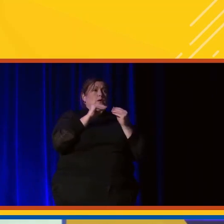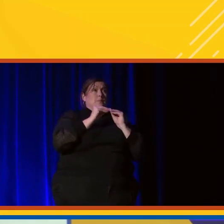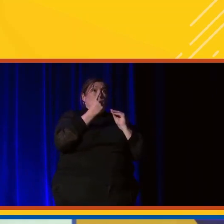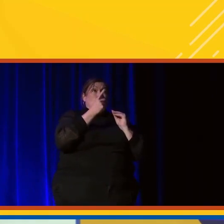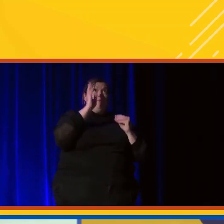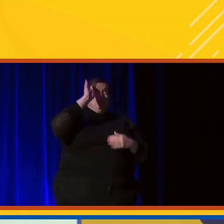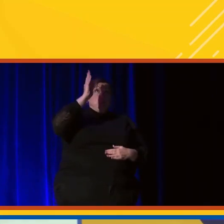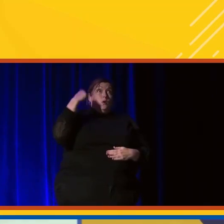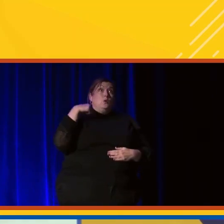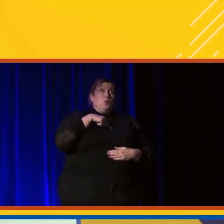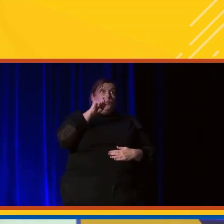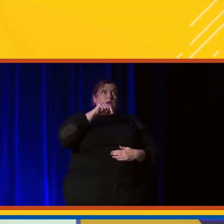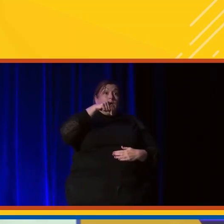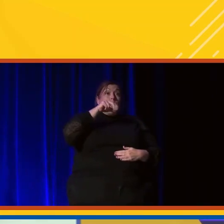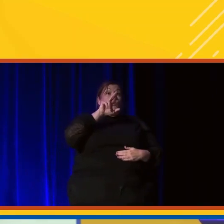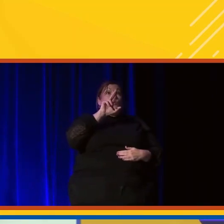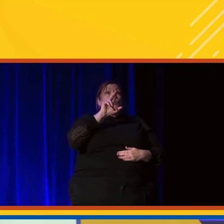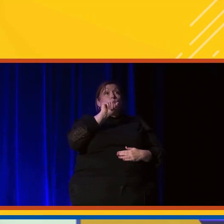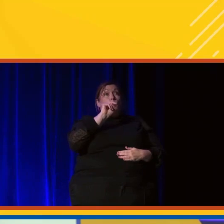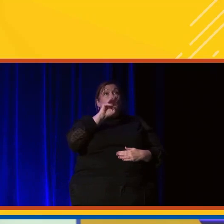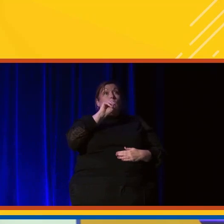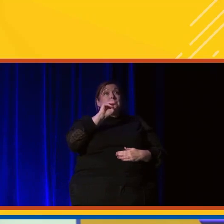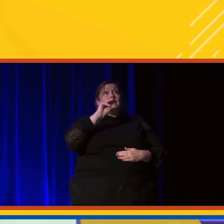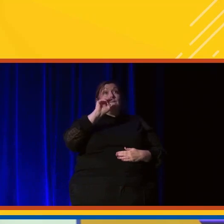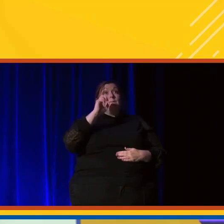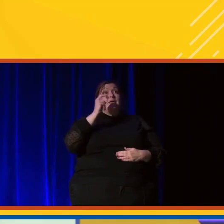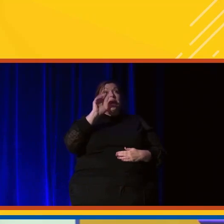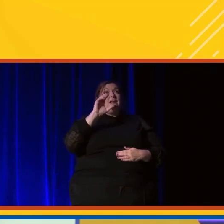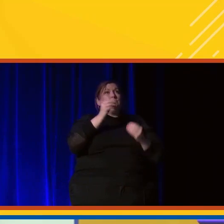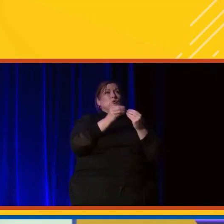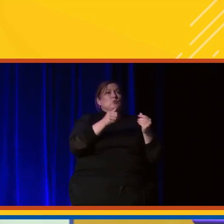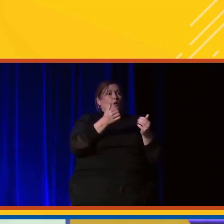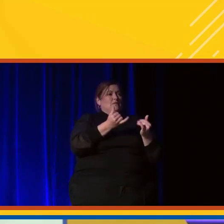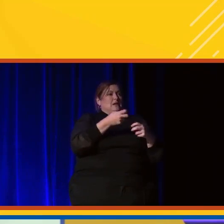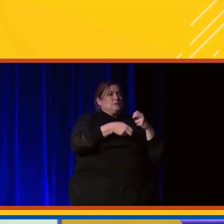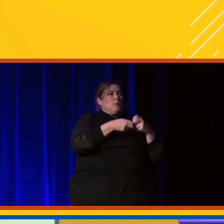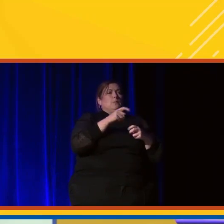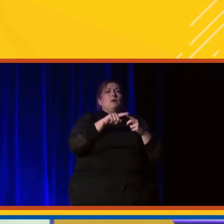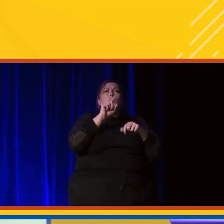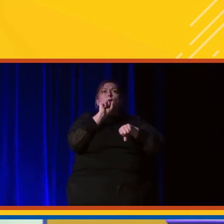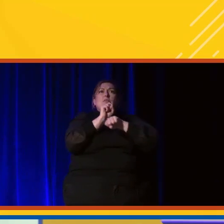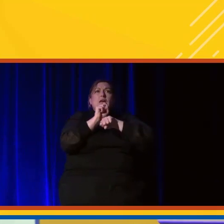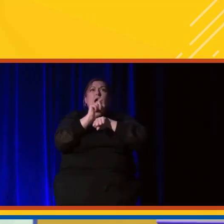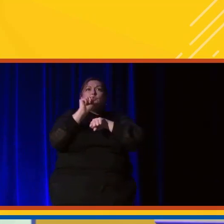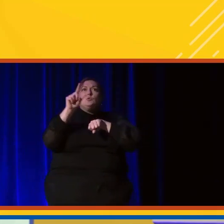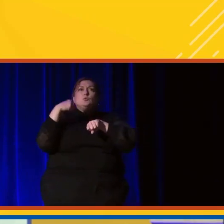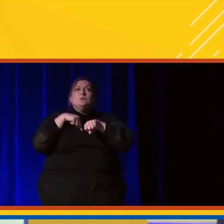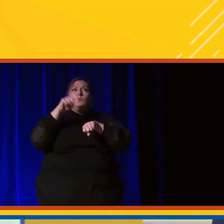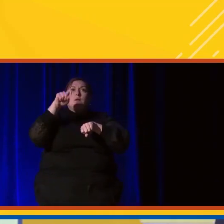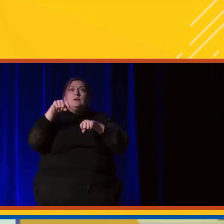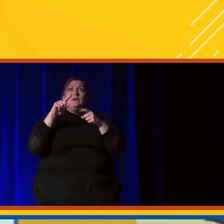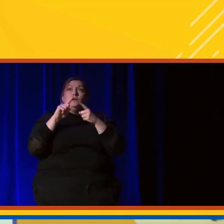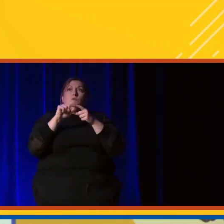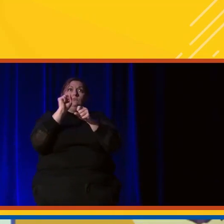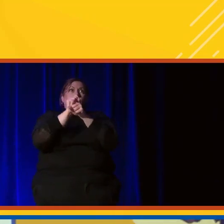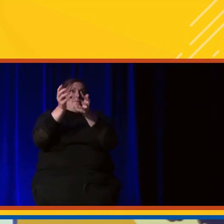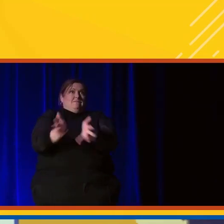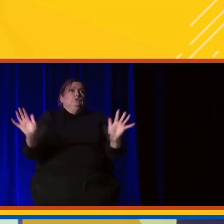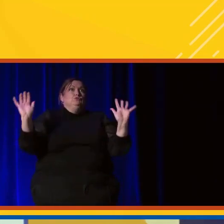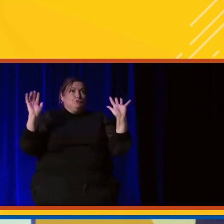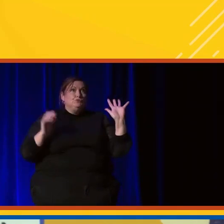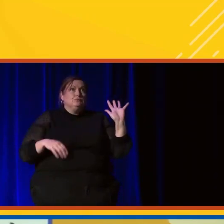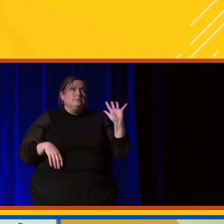talk, we need quantum mechanics to solve today's problems, but it is, what are the actual tools we need to get those jobs done?